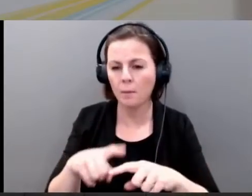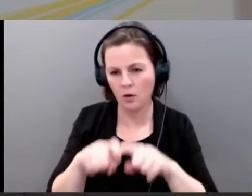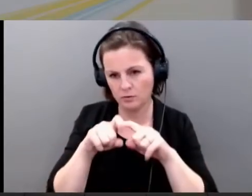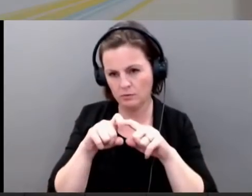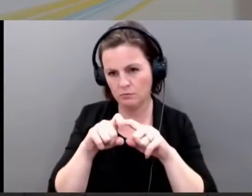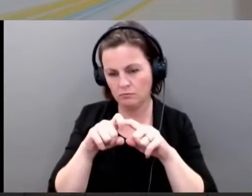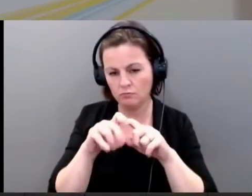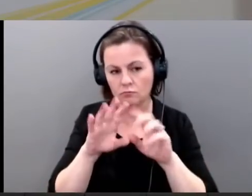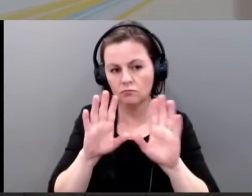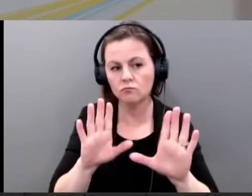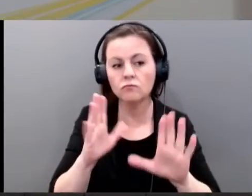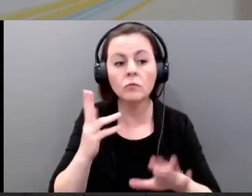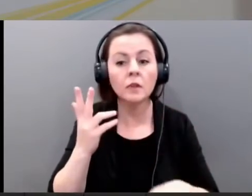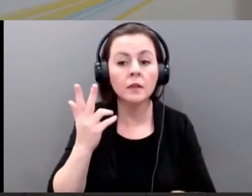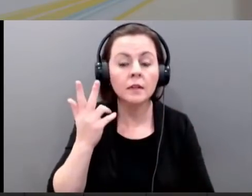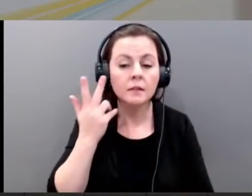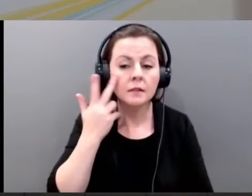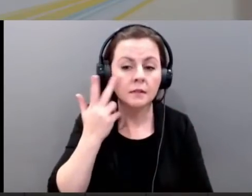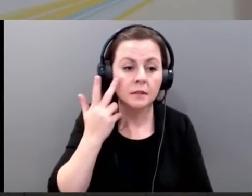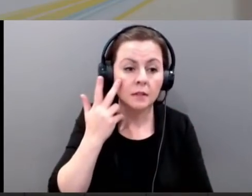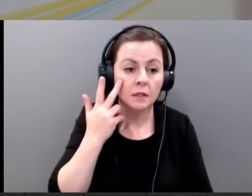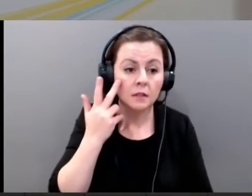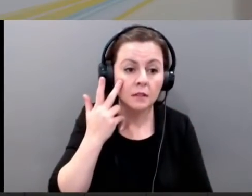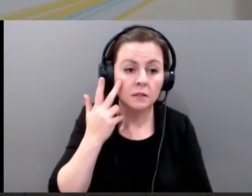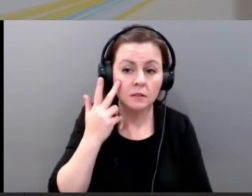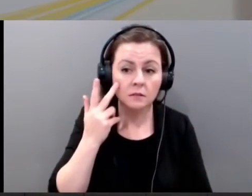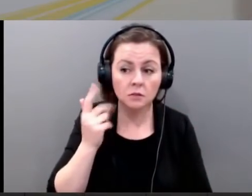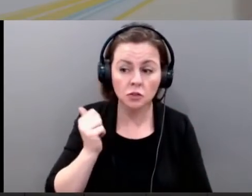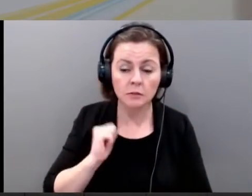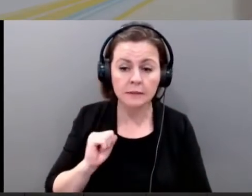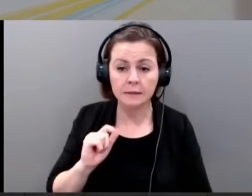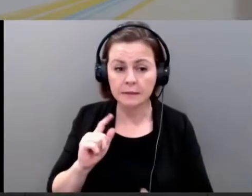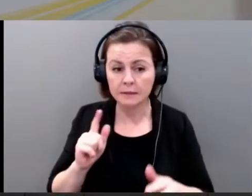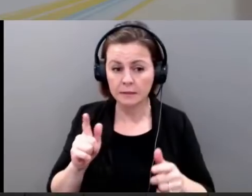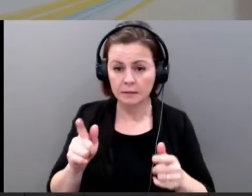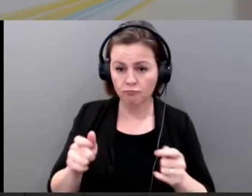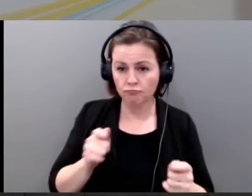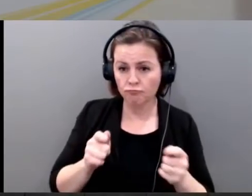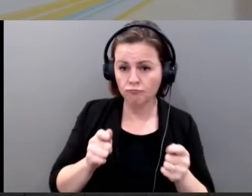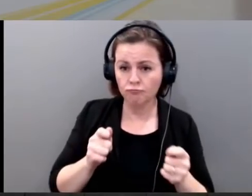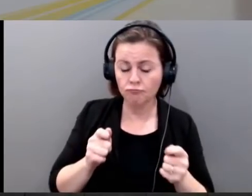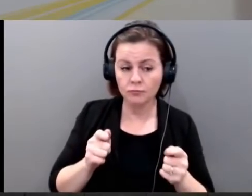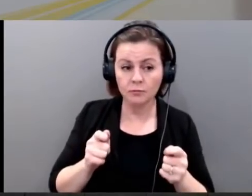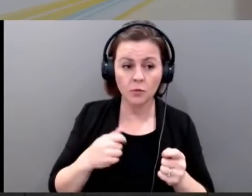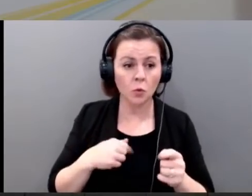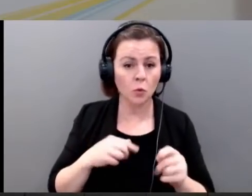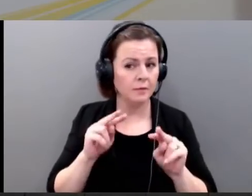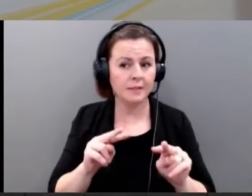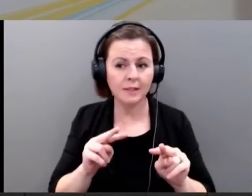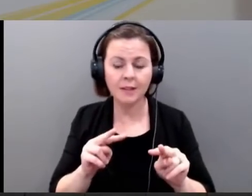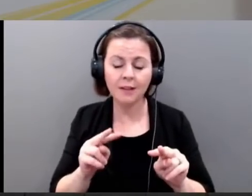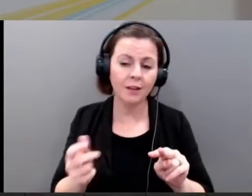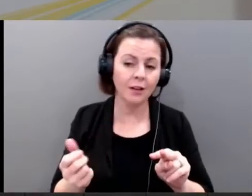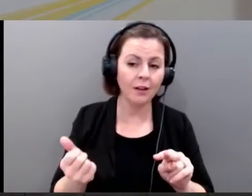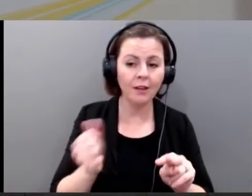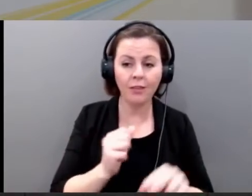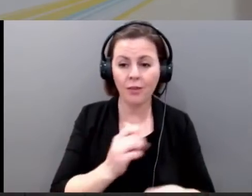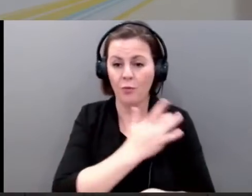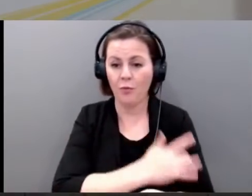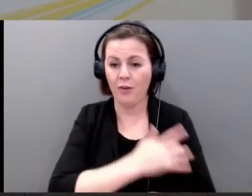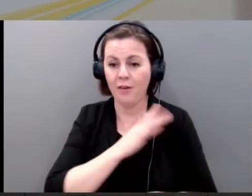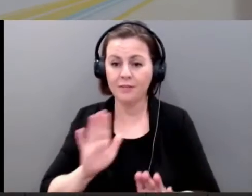we can make a difference here. And we've watched what's happened in other provinces across this